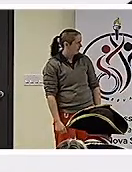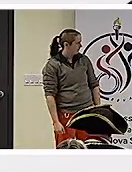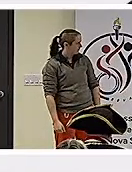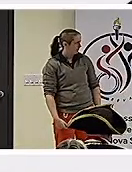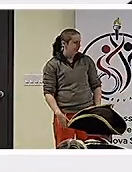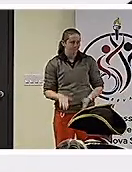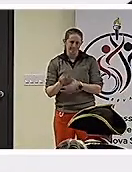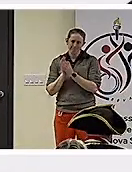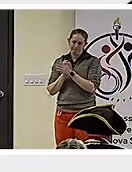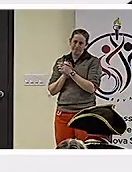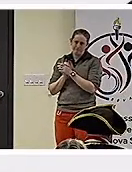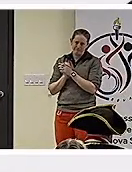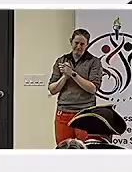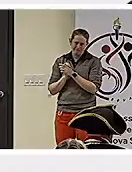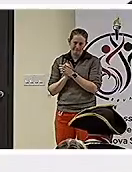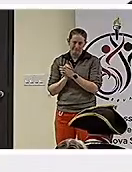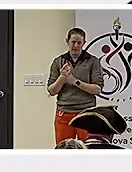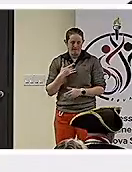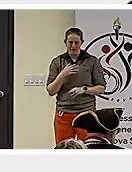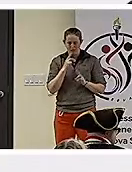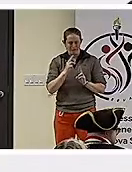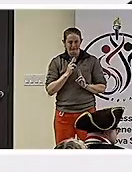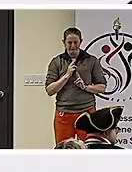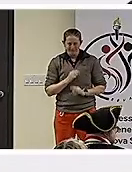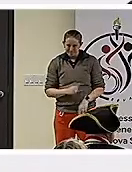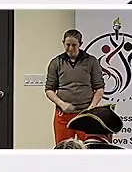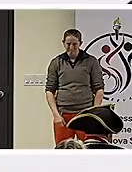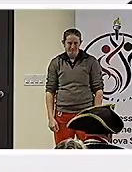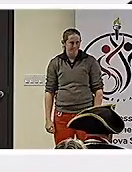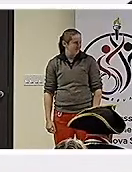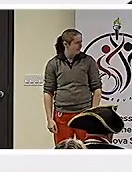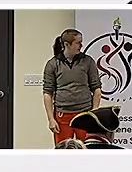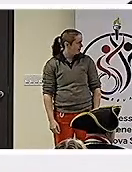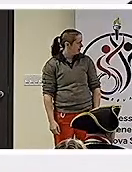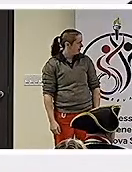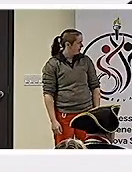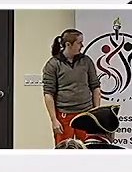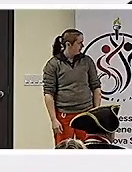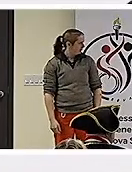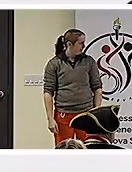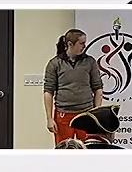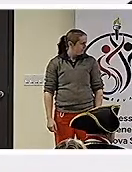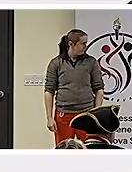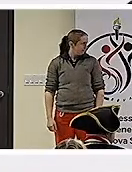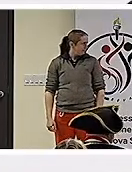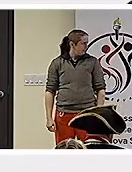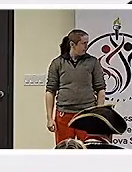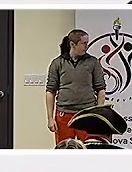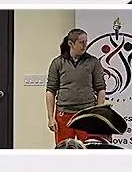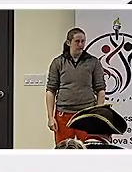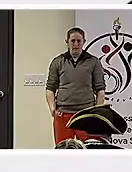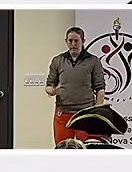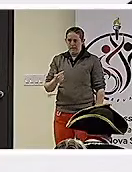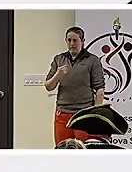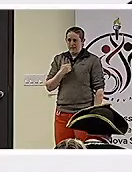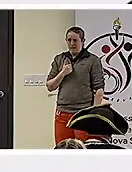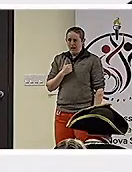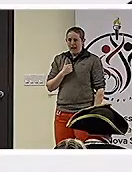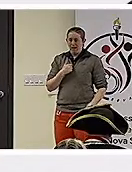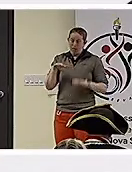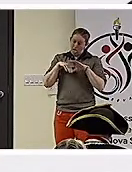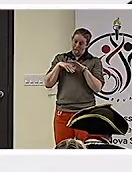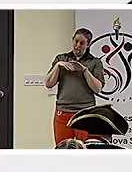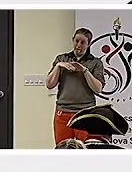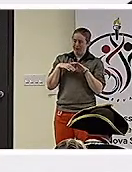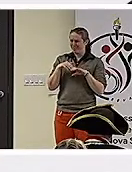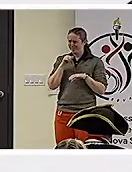Thank you so much. It's an honor. Thank you. Thank you so much. I'm not much of a speaker here, but